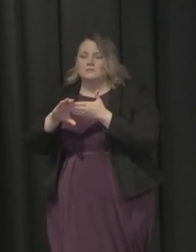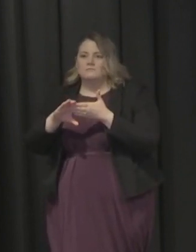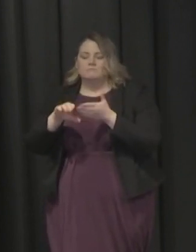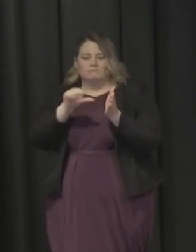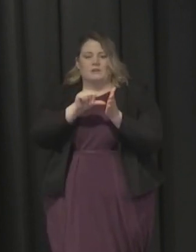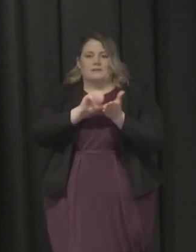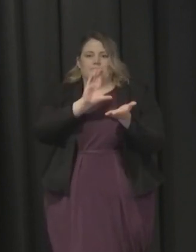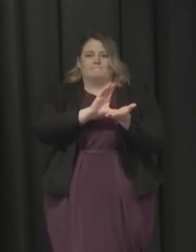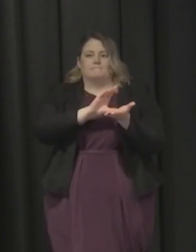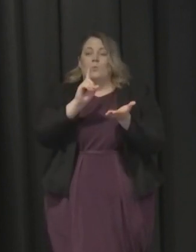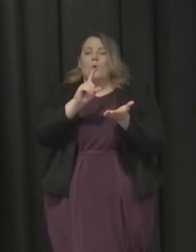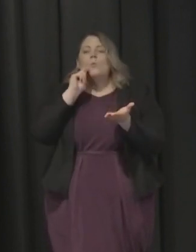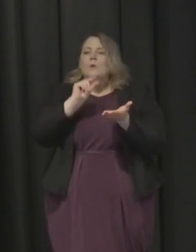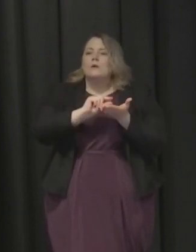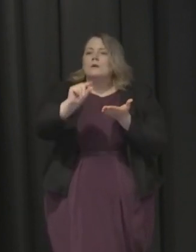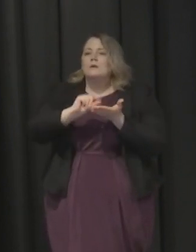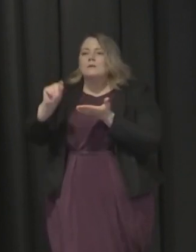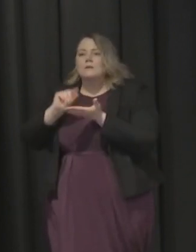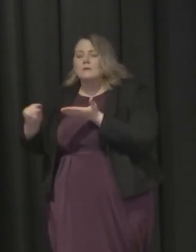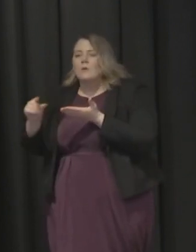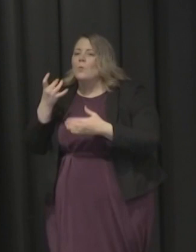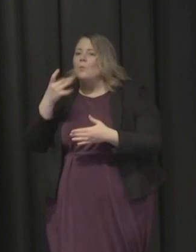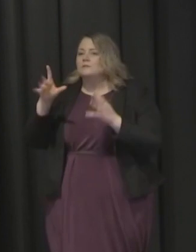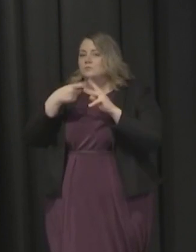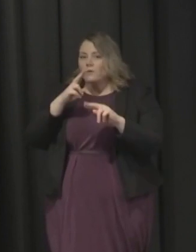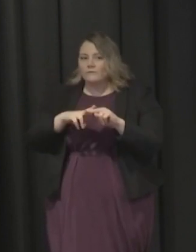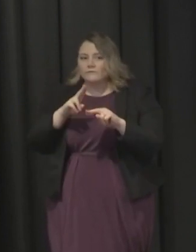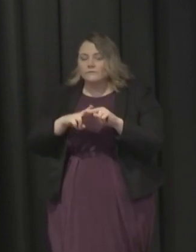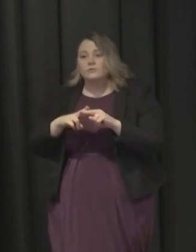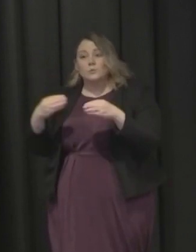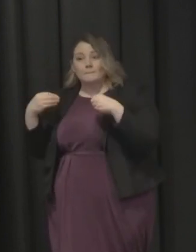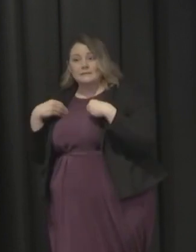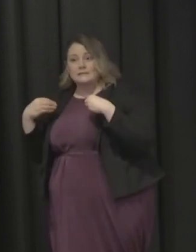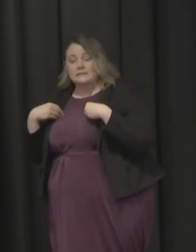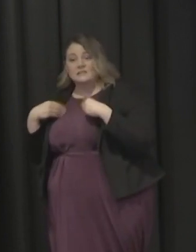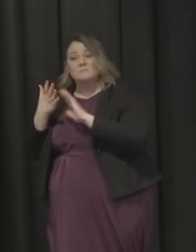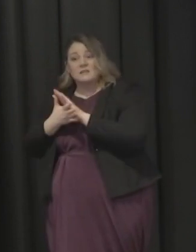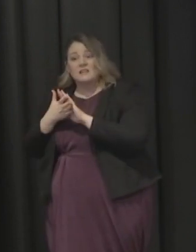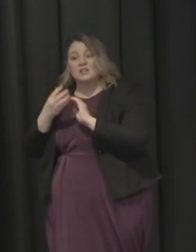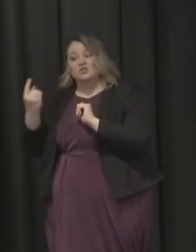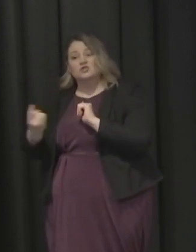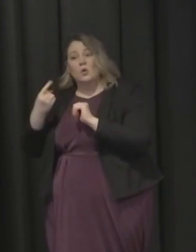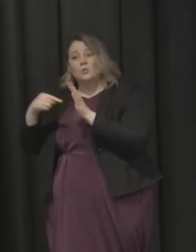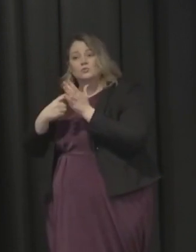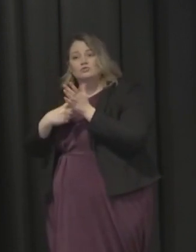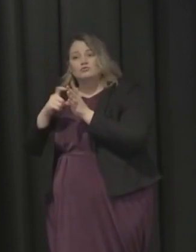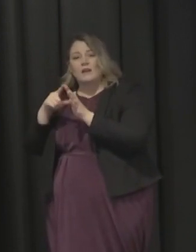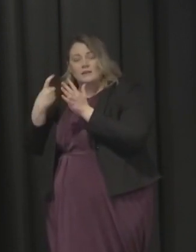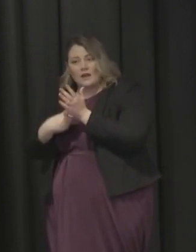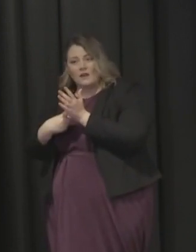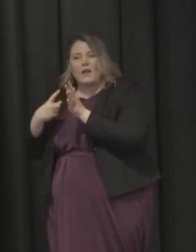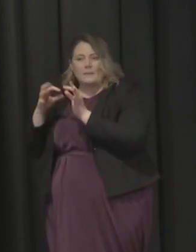Greater Geelong, Surf Coast Shire and Mitchell Shire will be eligible for the Business Cost Assistance Program Round